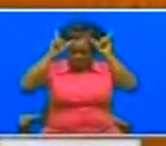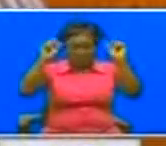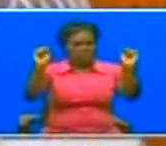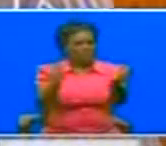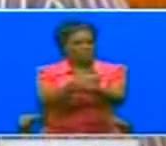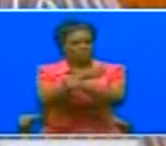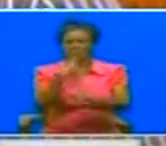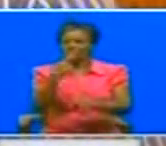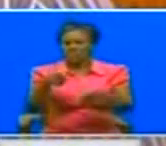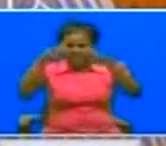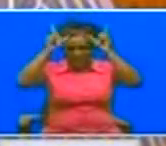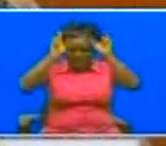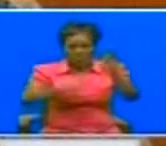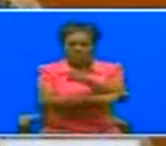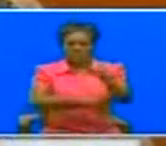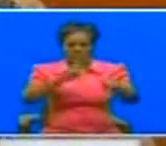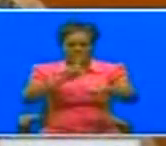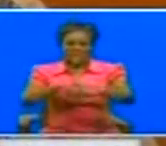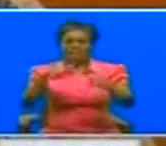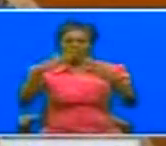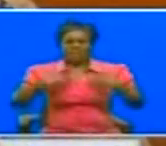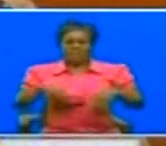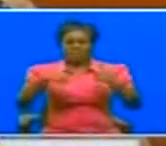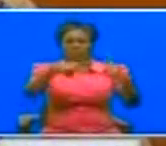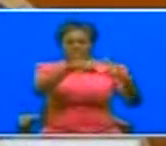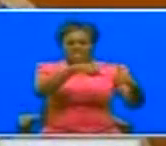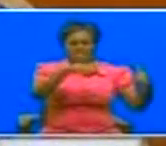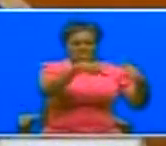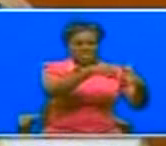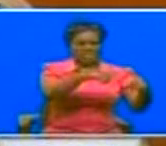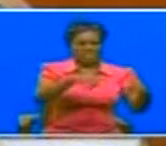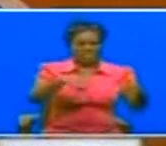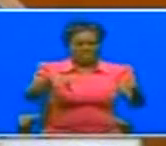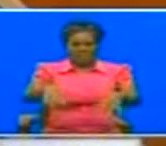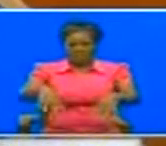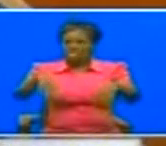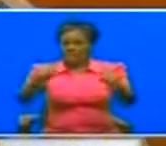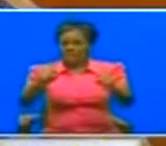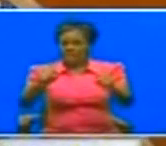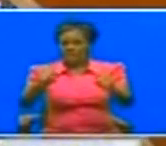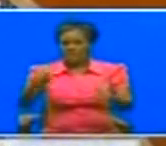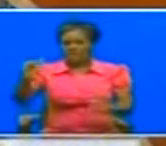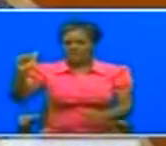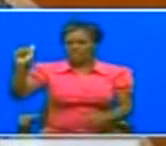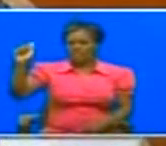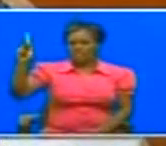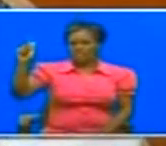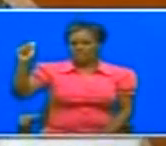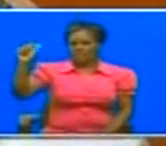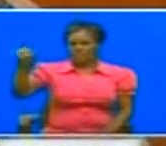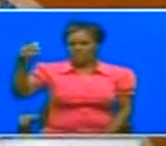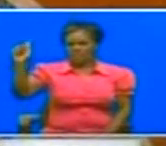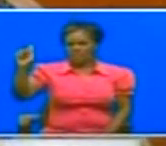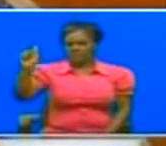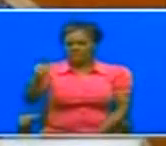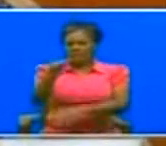call it cattle rustling when people are killed. And I join Chairman Sakaja in calling